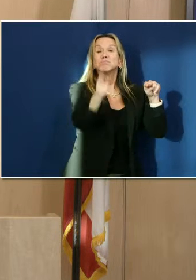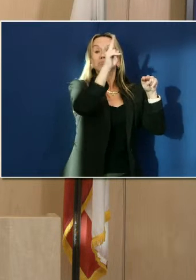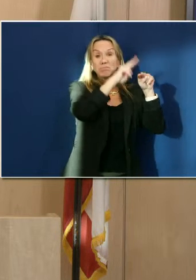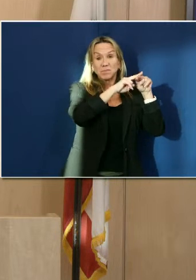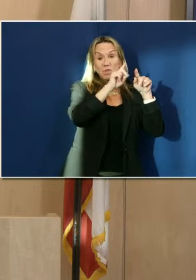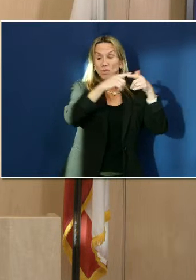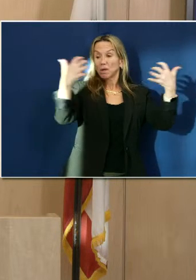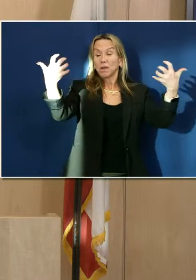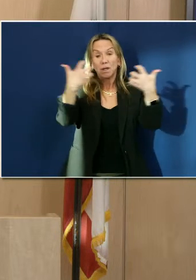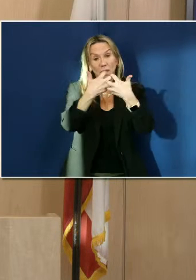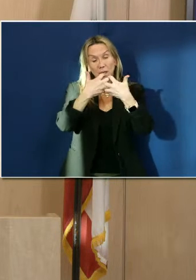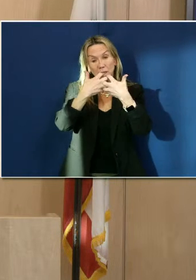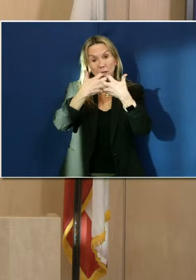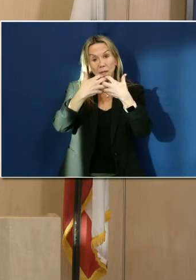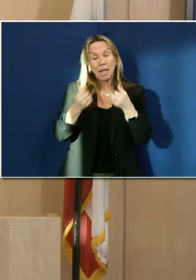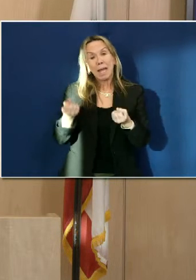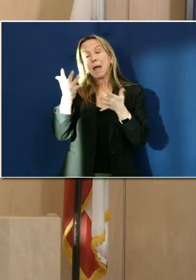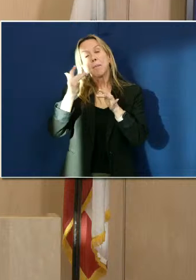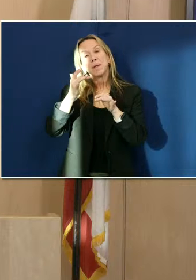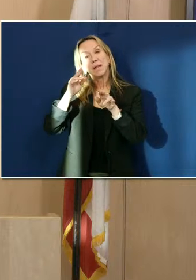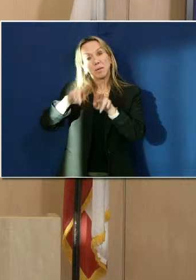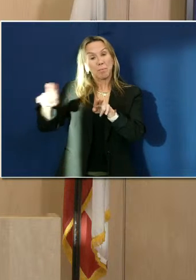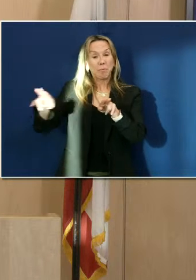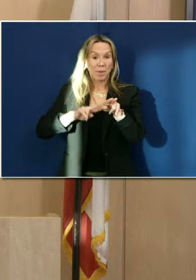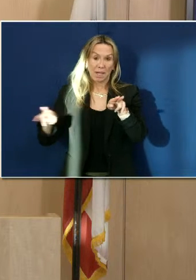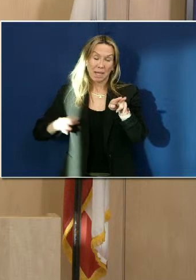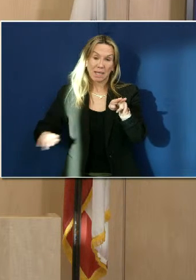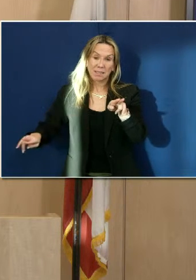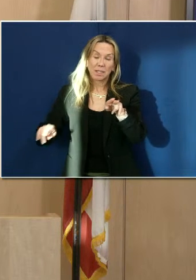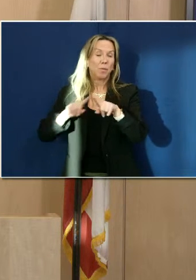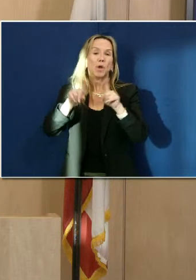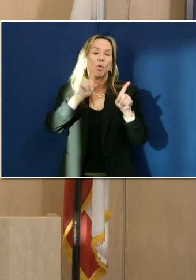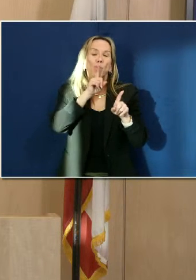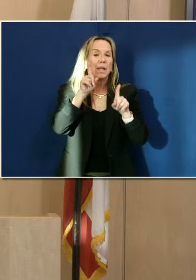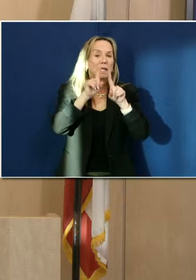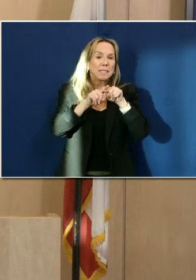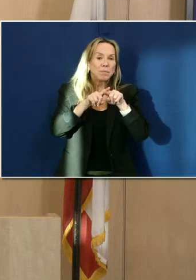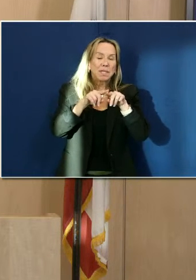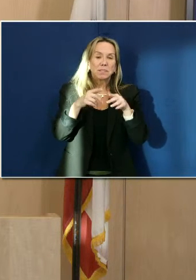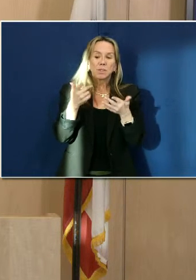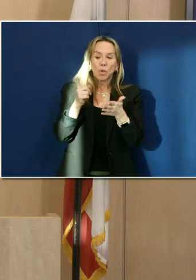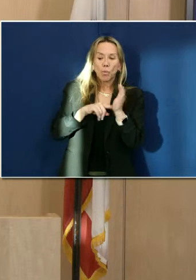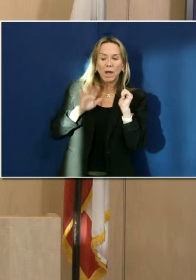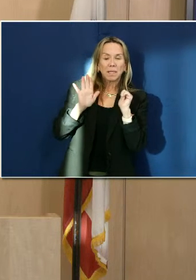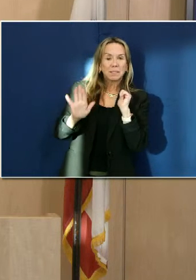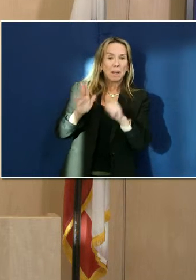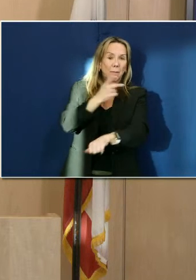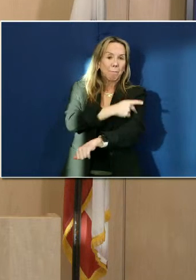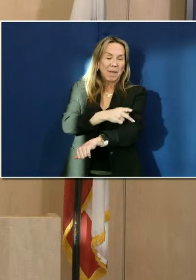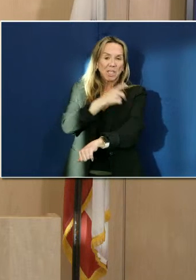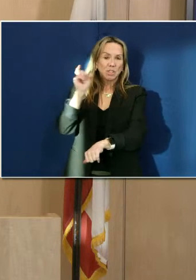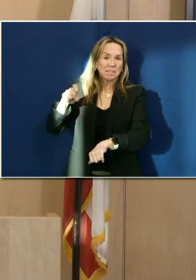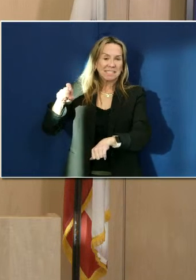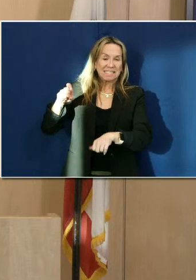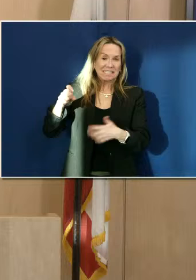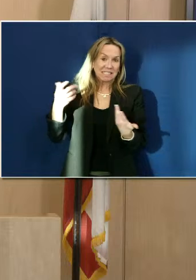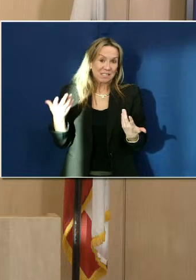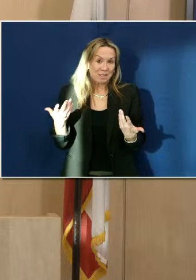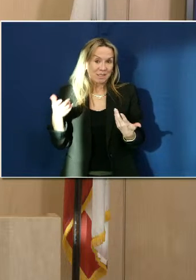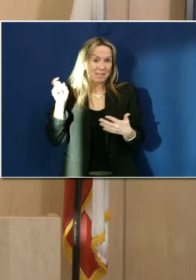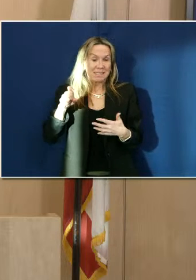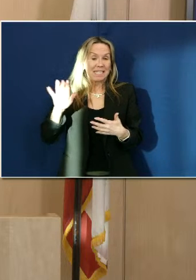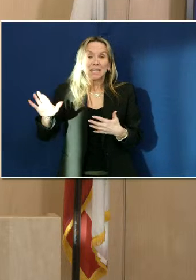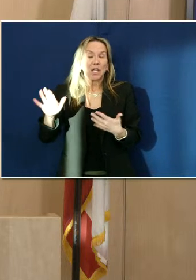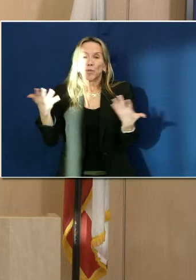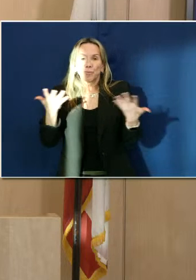beds, but right now a lot of it depends on what type of patients we're dealing with. As you can imagine, the higher the acuity of the